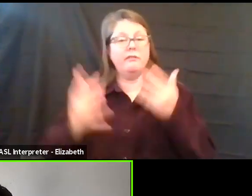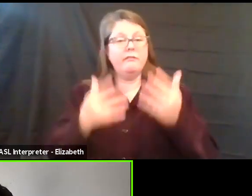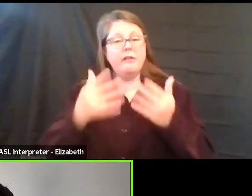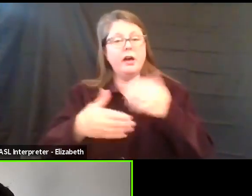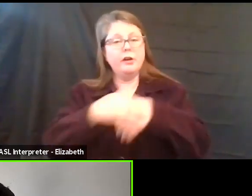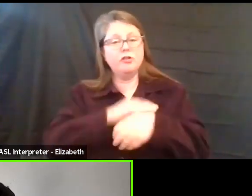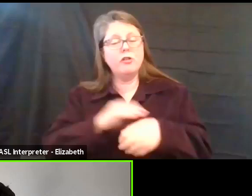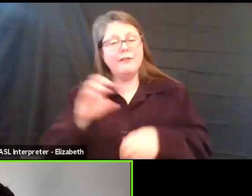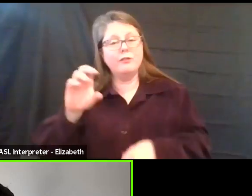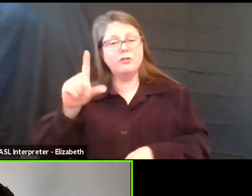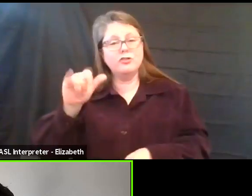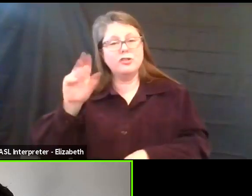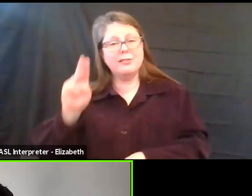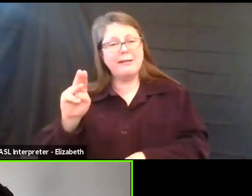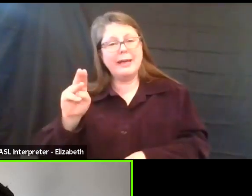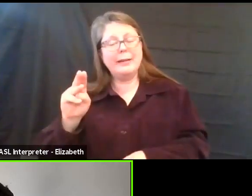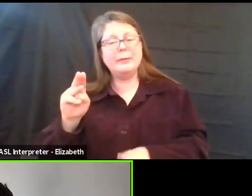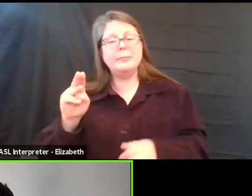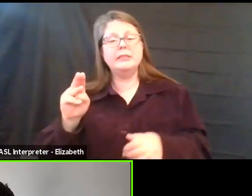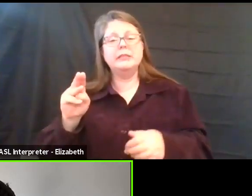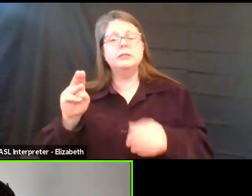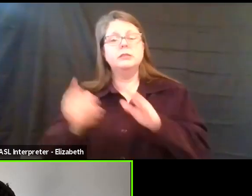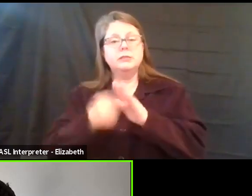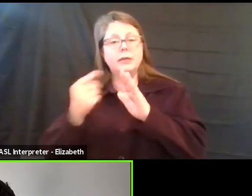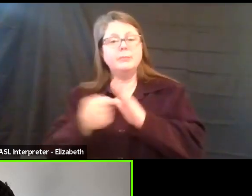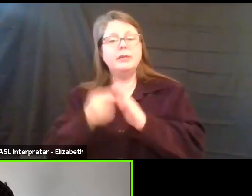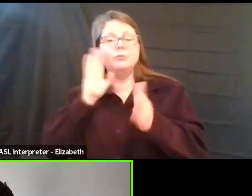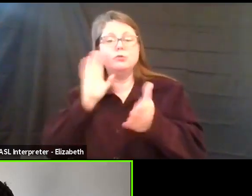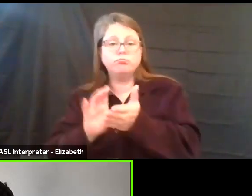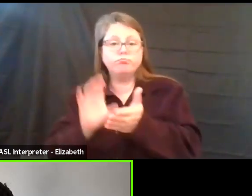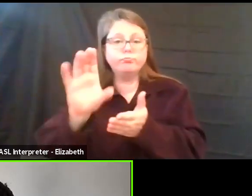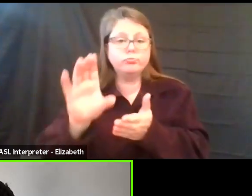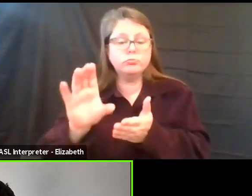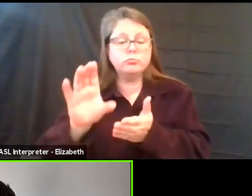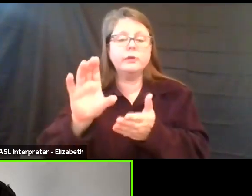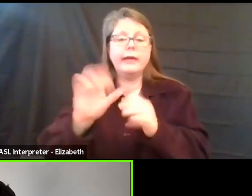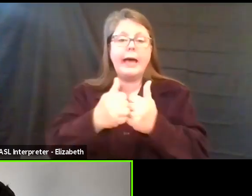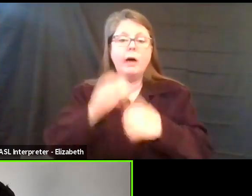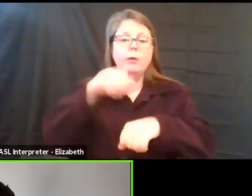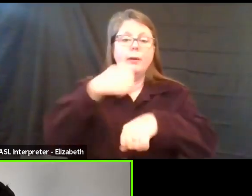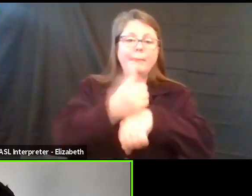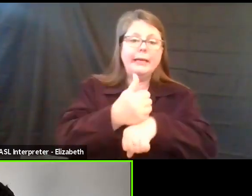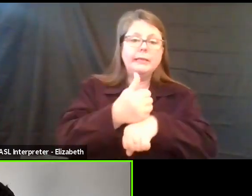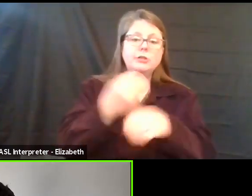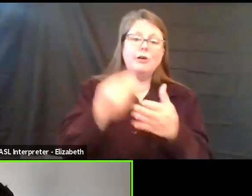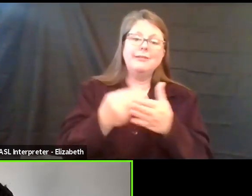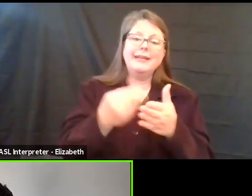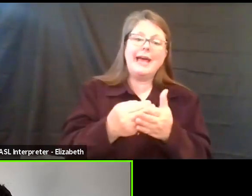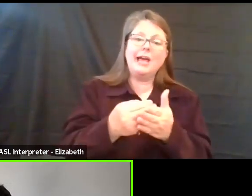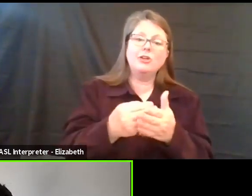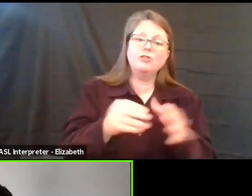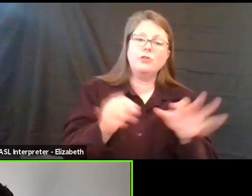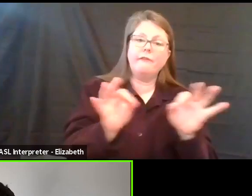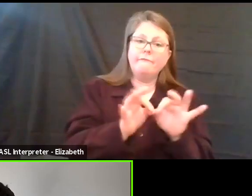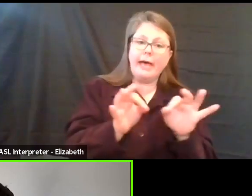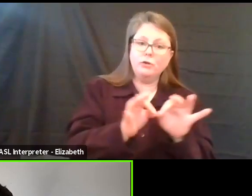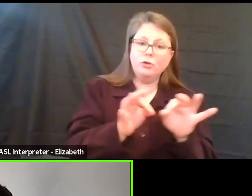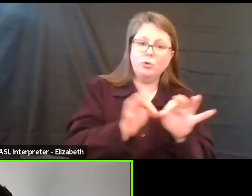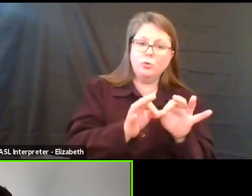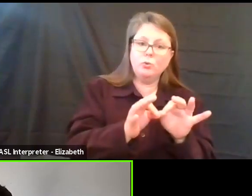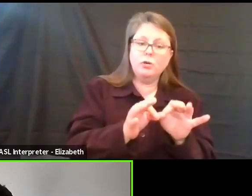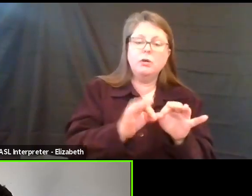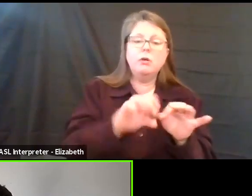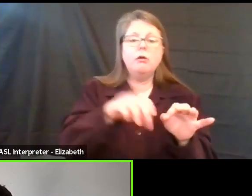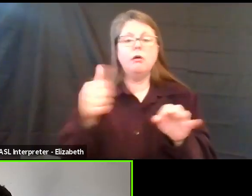to be based on actual cash value. Some are going to be based on what's called replacement cost value. In general,